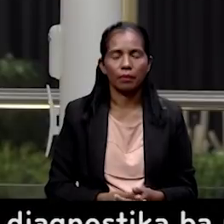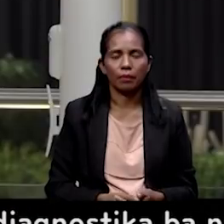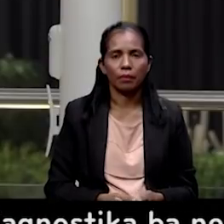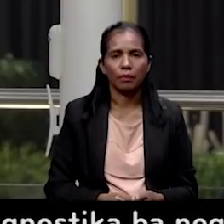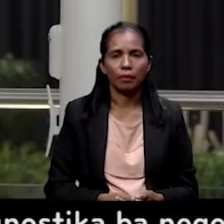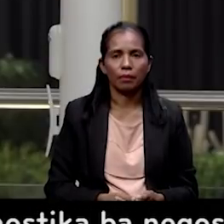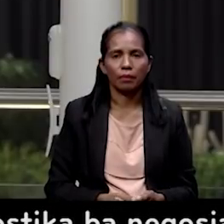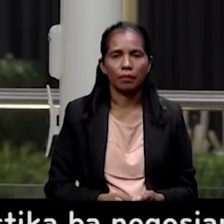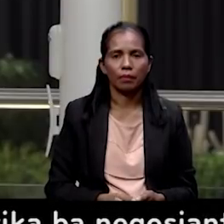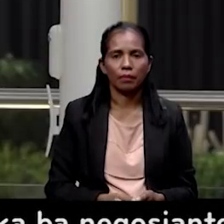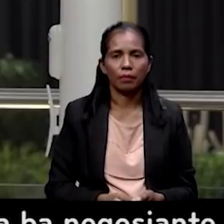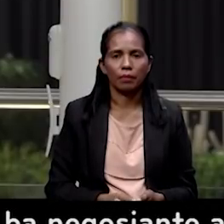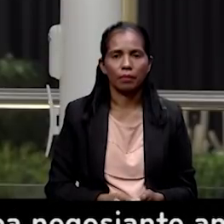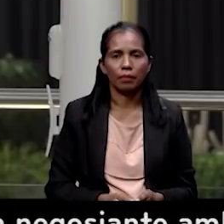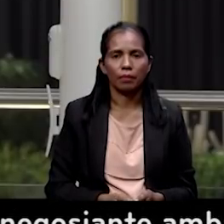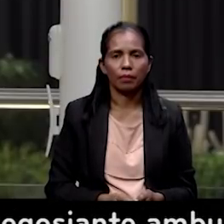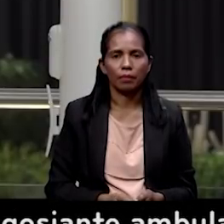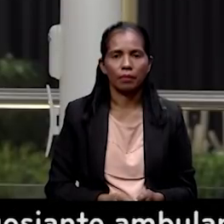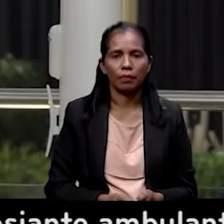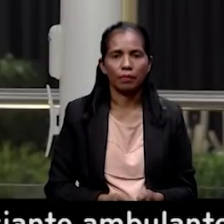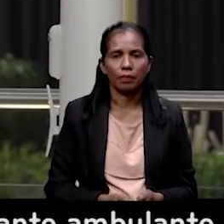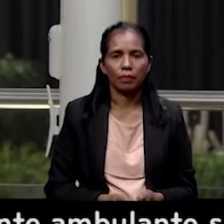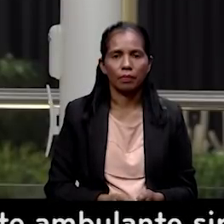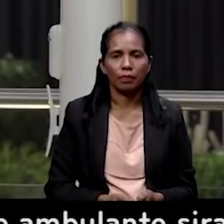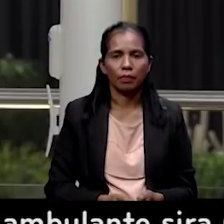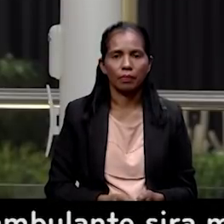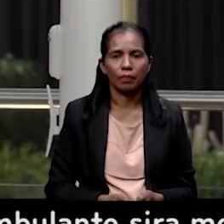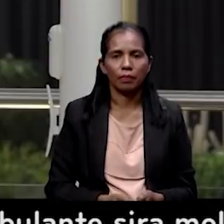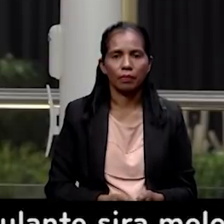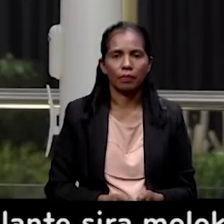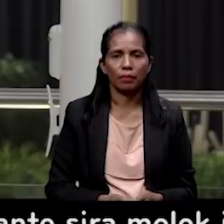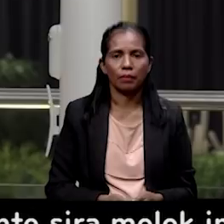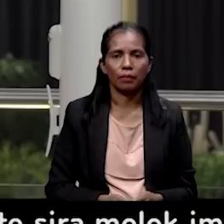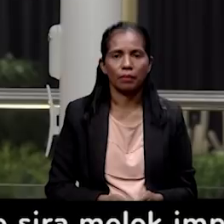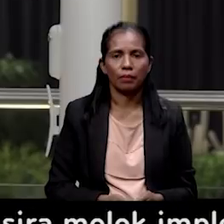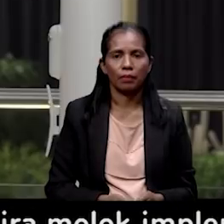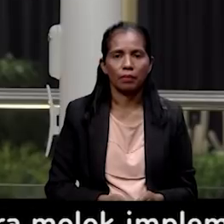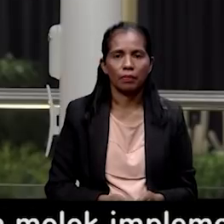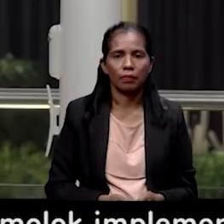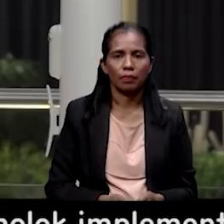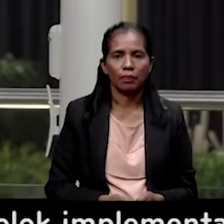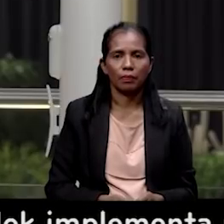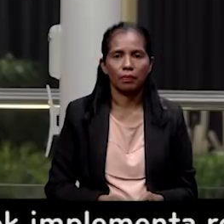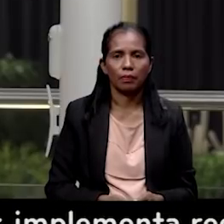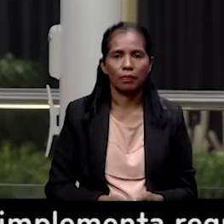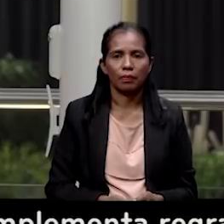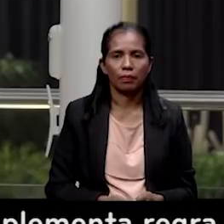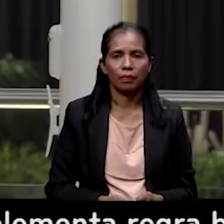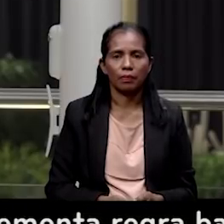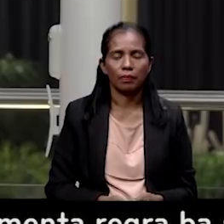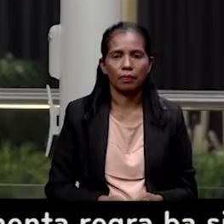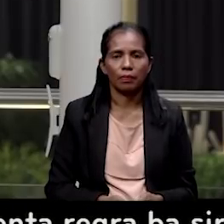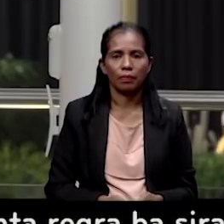people. Your pavilion, Your Excellency, allows us all to become part of an important